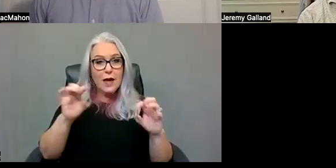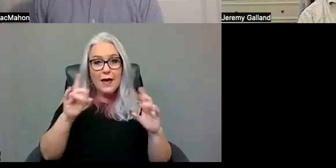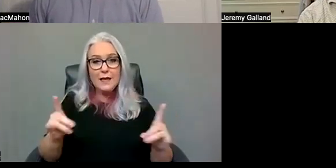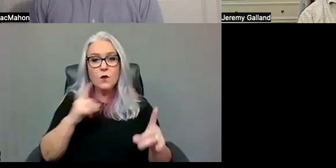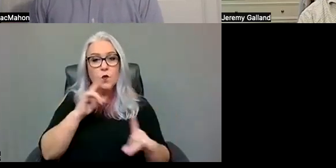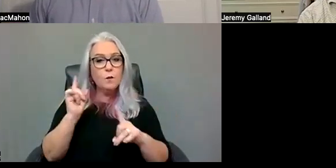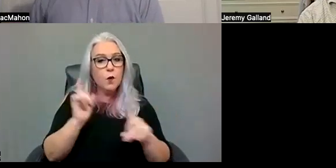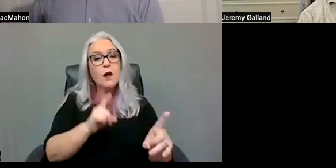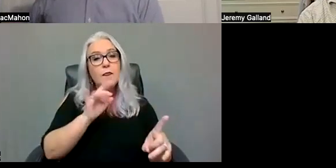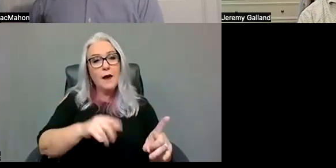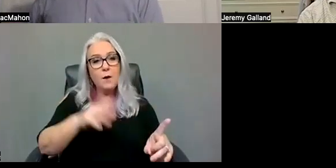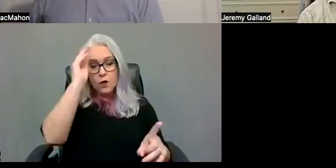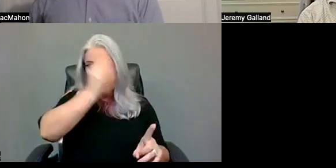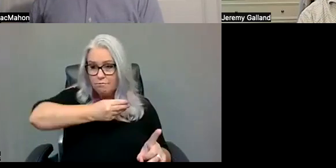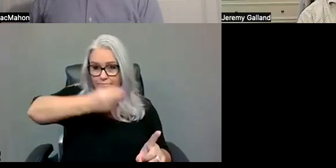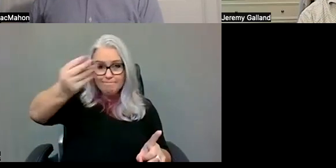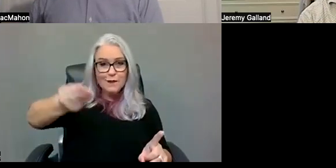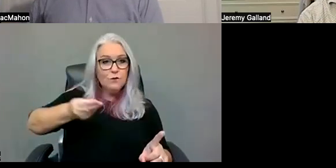that informs